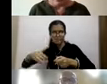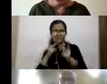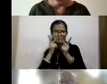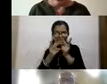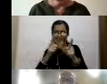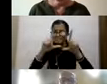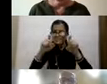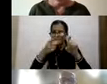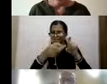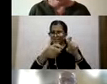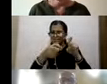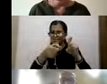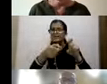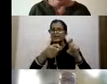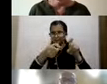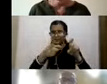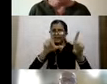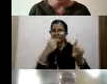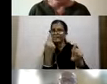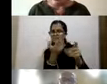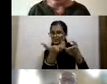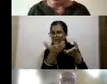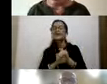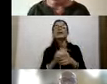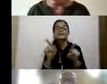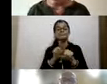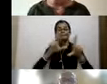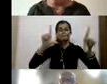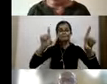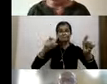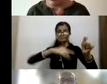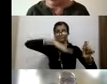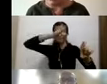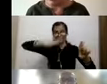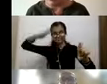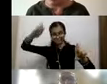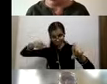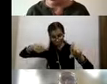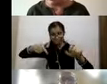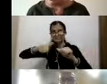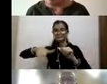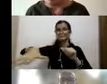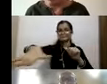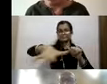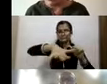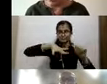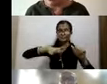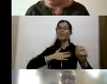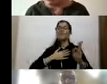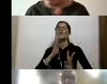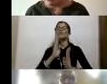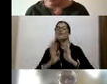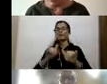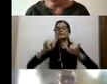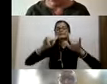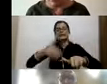that's on your screen. So the hill that you see in the foreground is actually forest land. Okay. So that is a